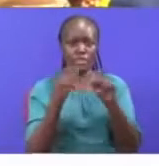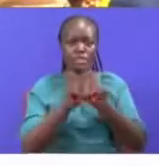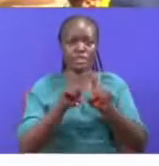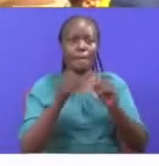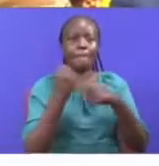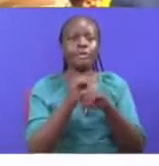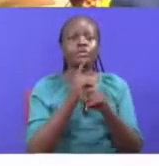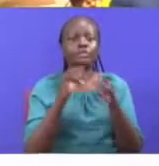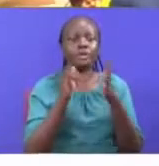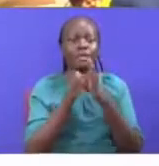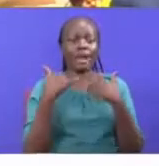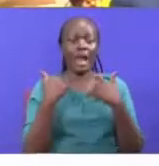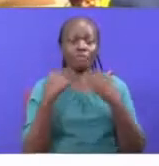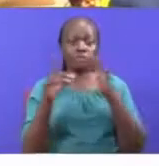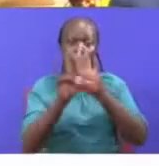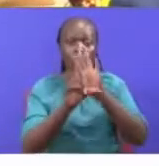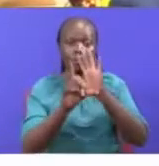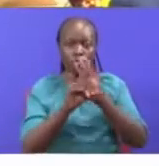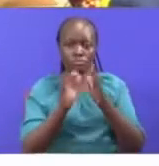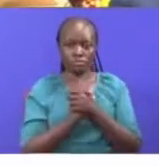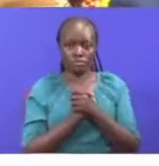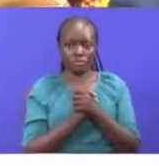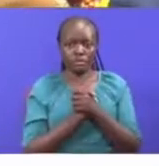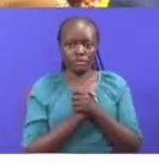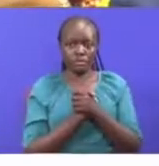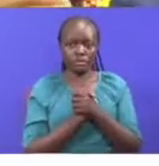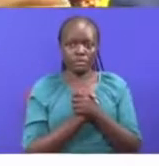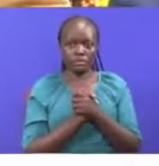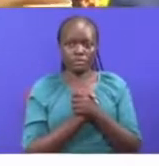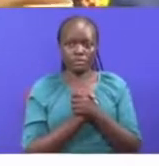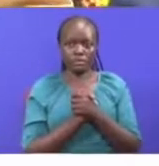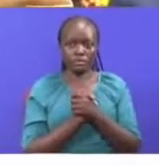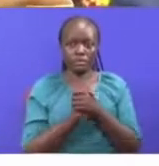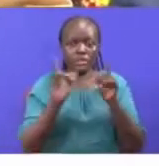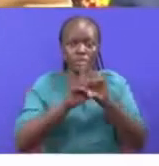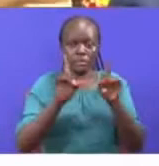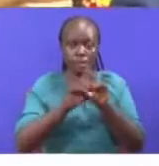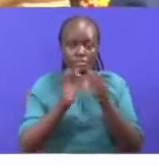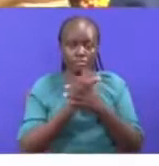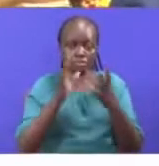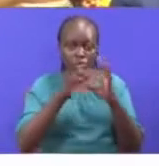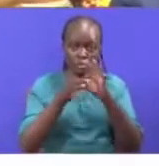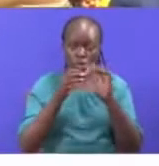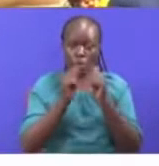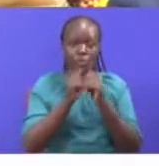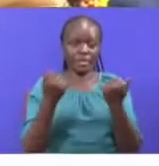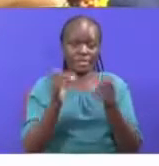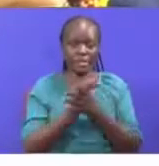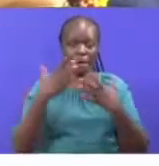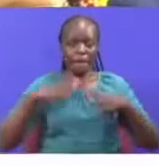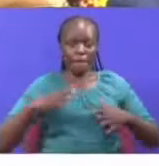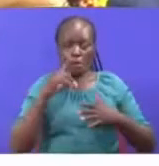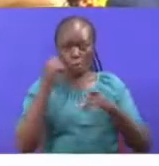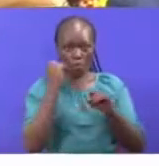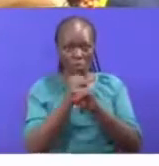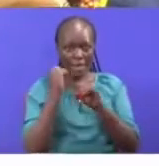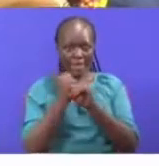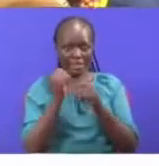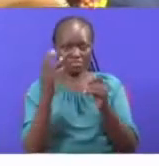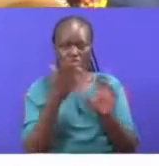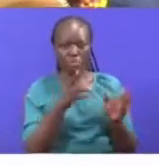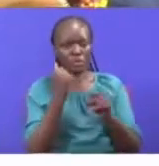ensure that the legislative output is pro-hustler, pro the citizens,